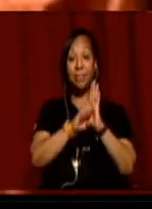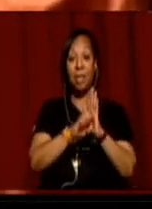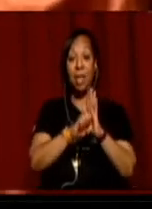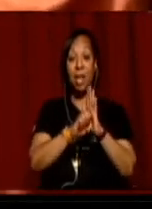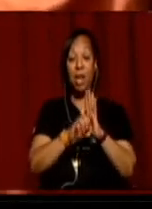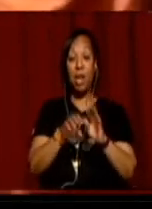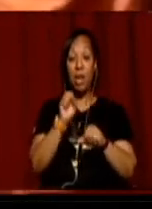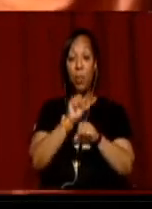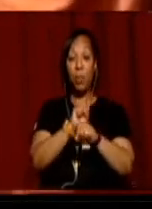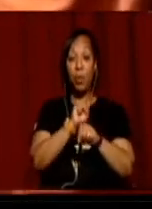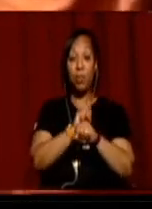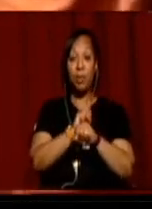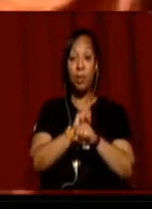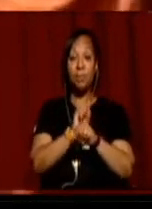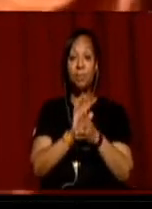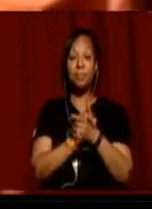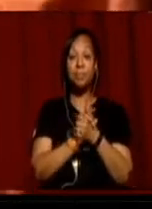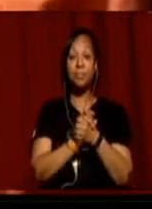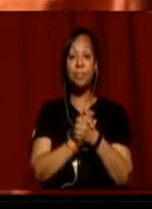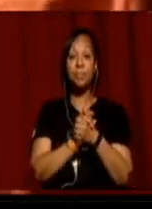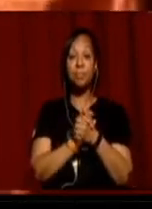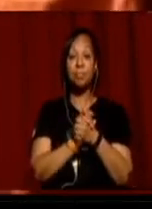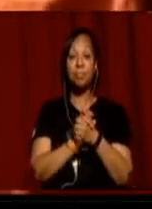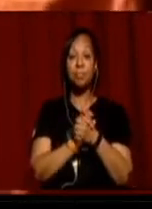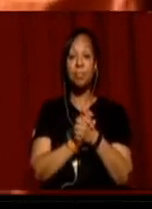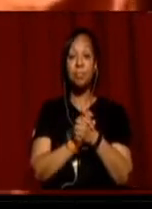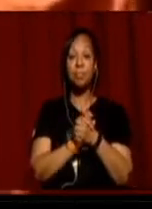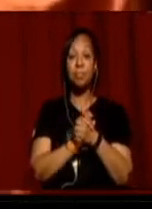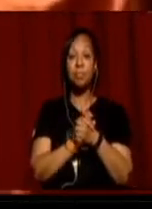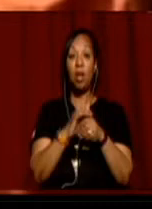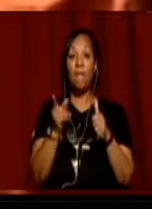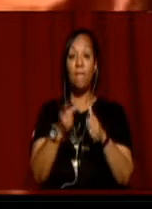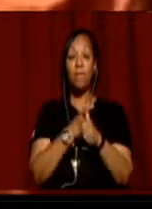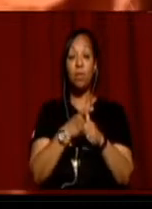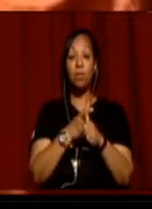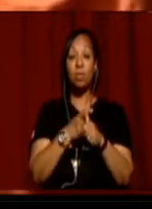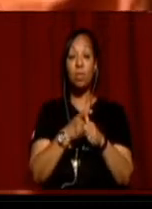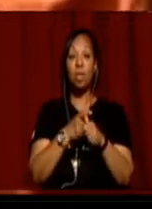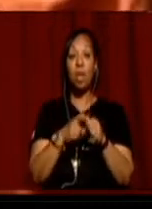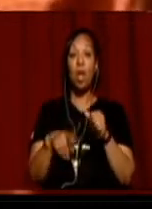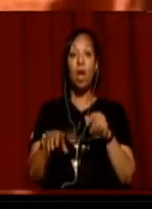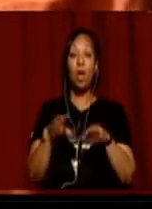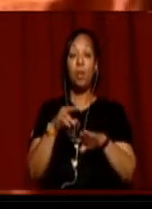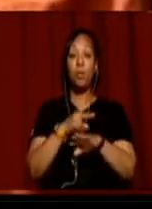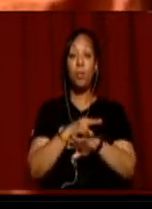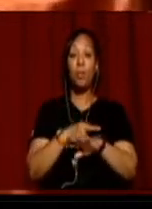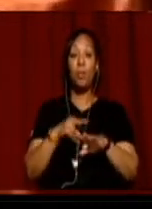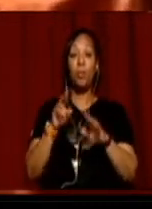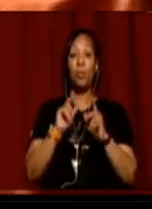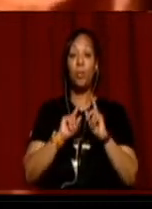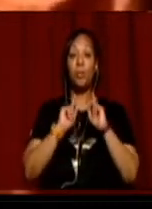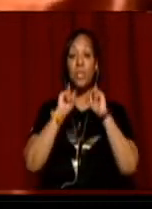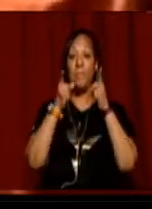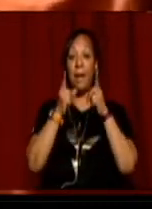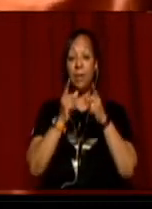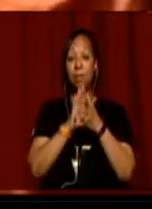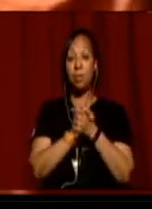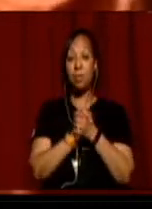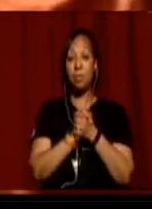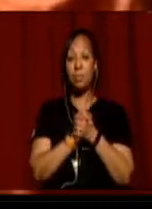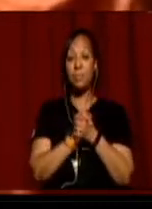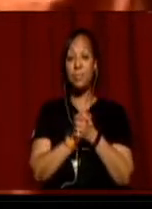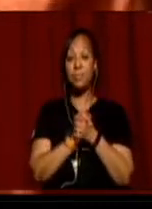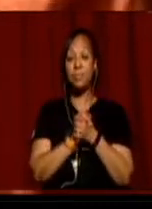where they are highly exposed, such as first responders and certain types of